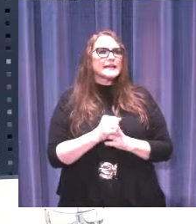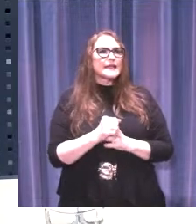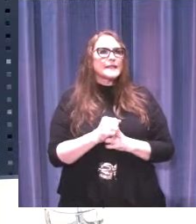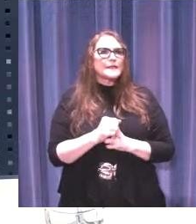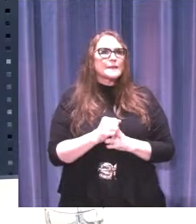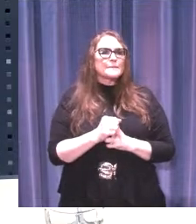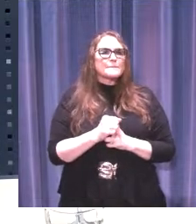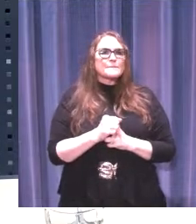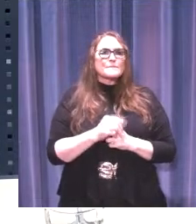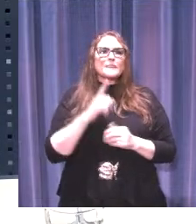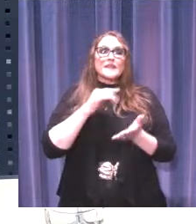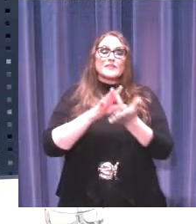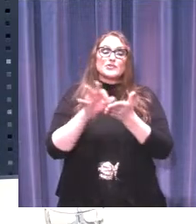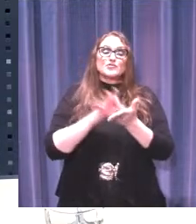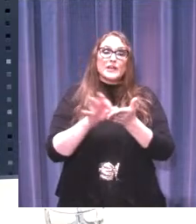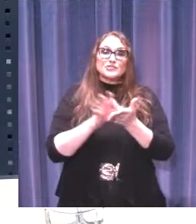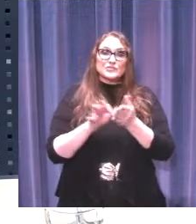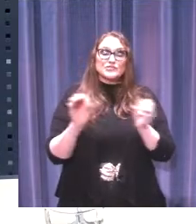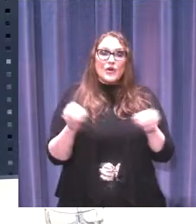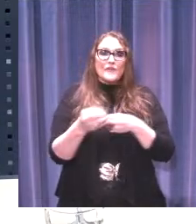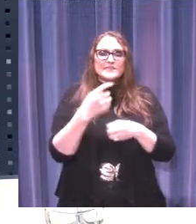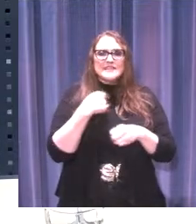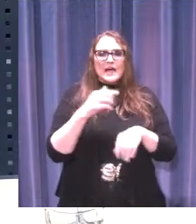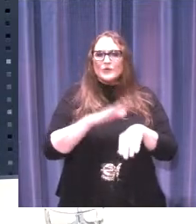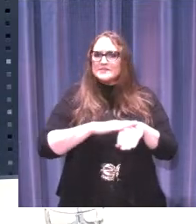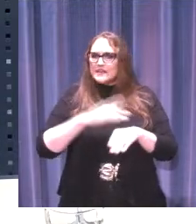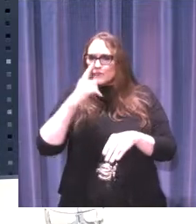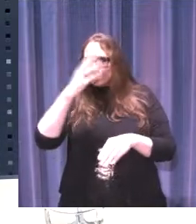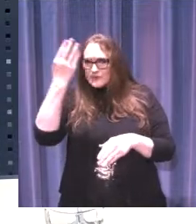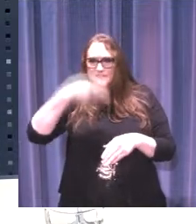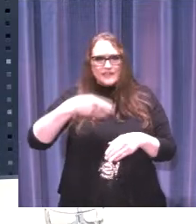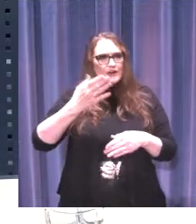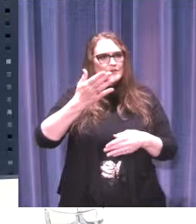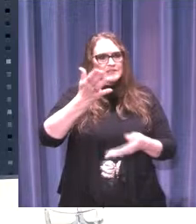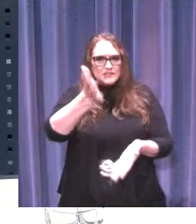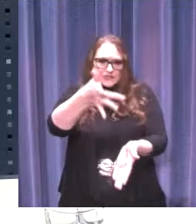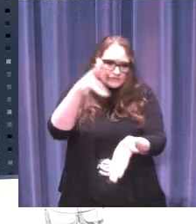in the treasurer's office, I was on the front lines of